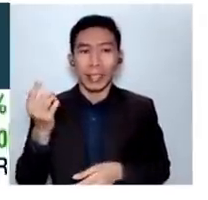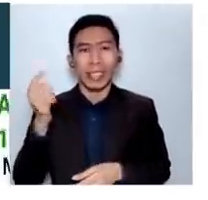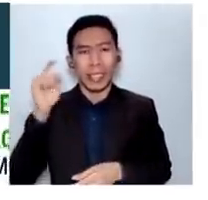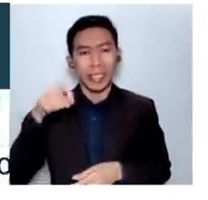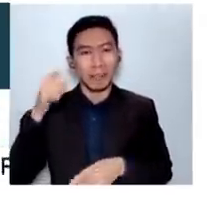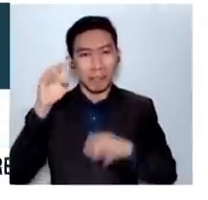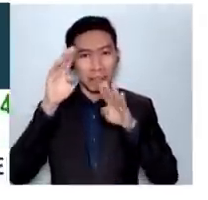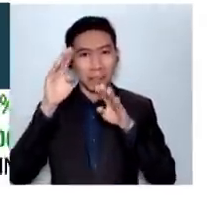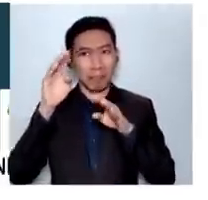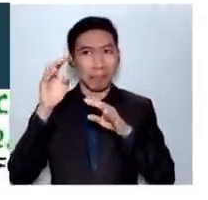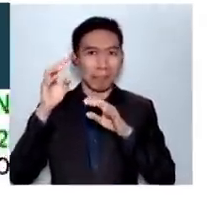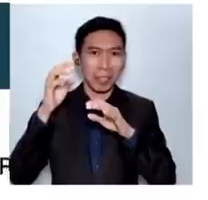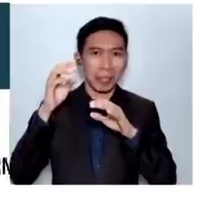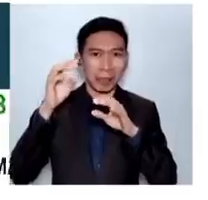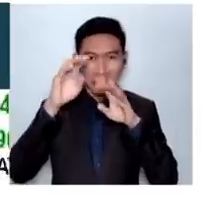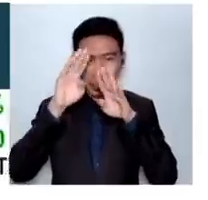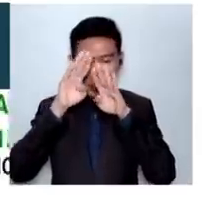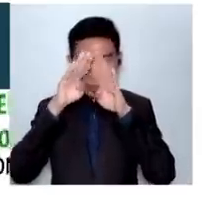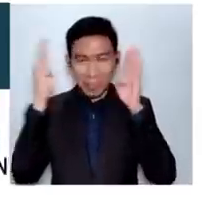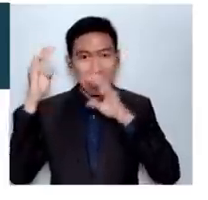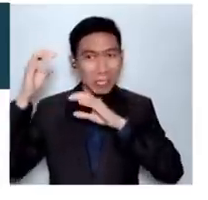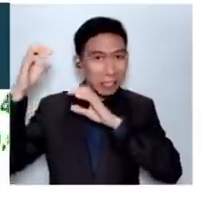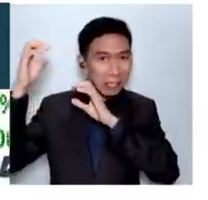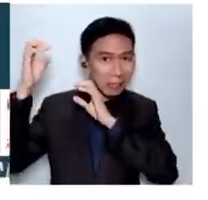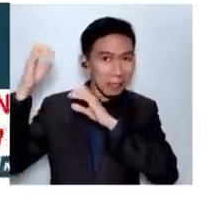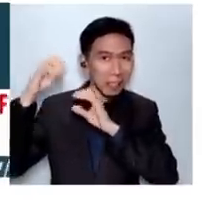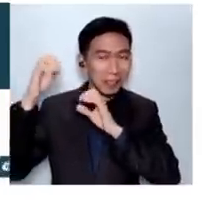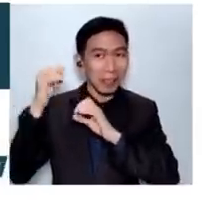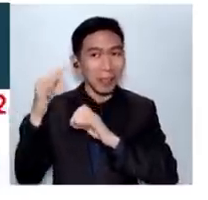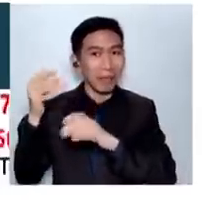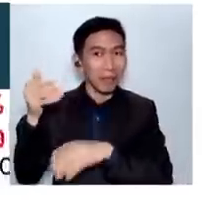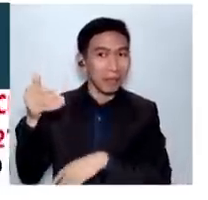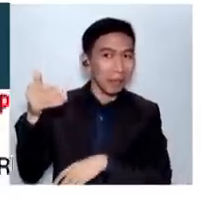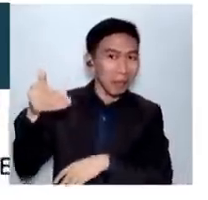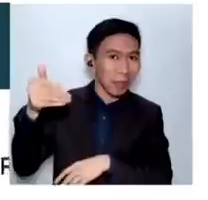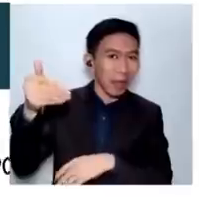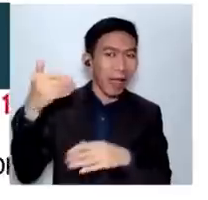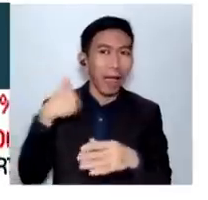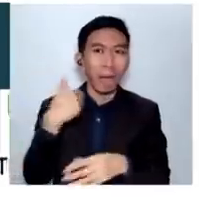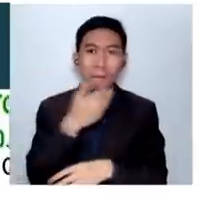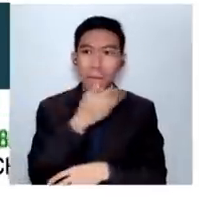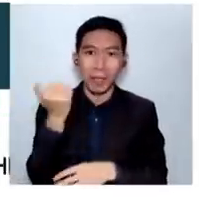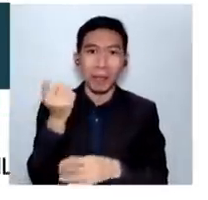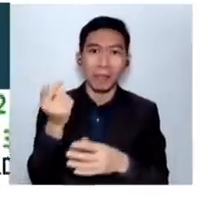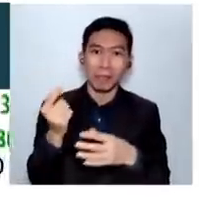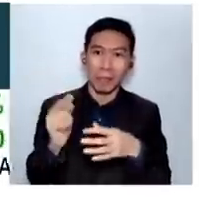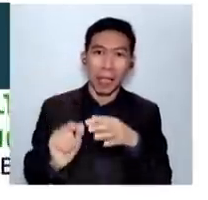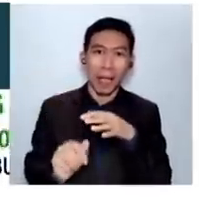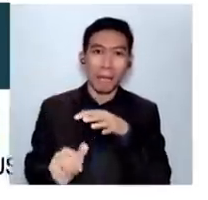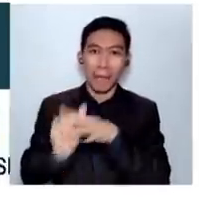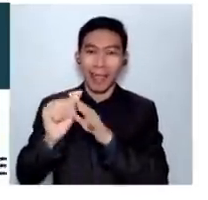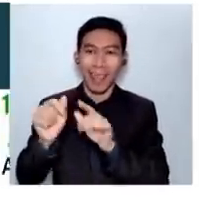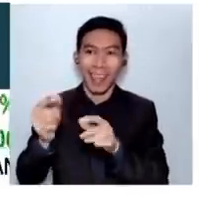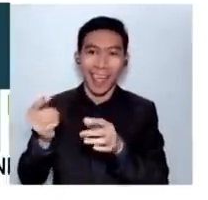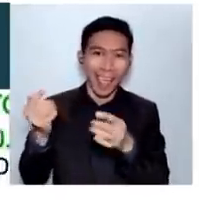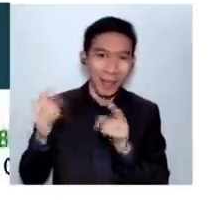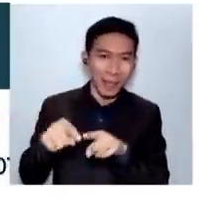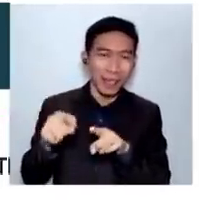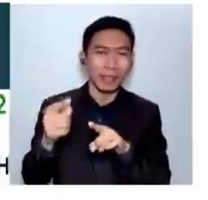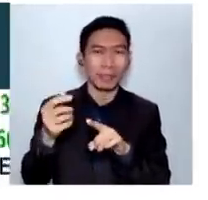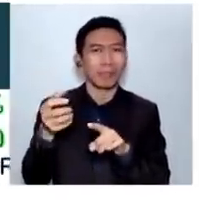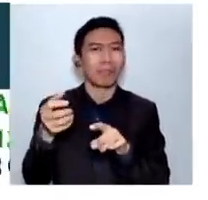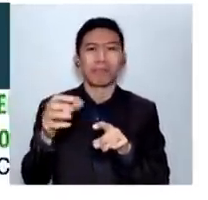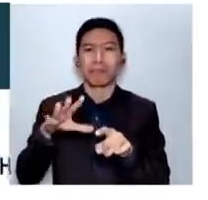then. If something better should come up, then we should grab it. But right now, this is the best